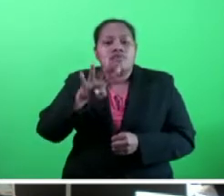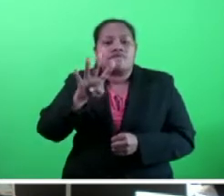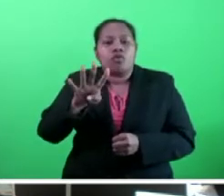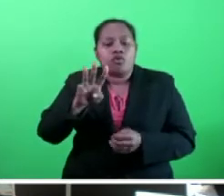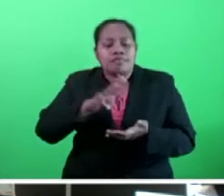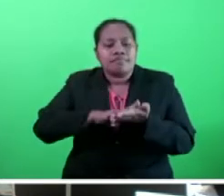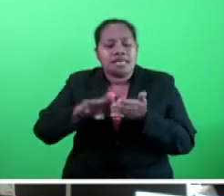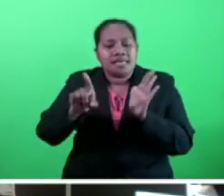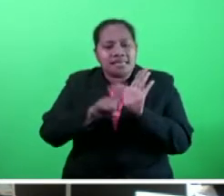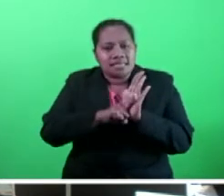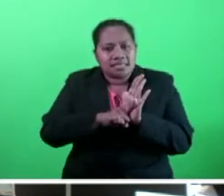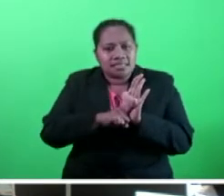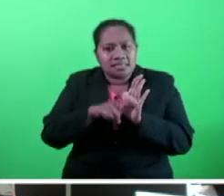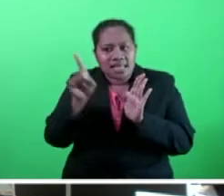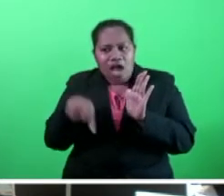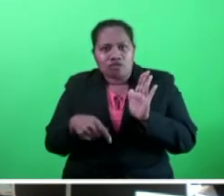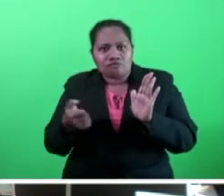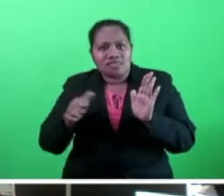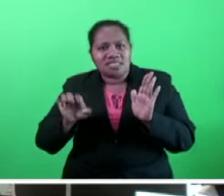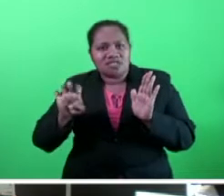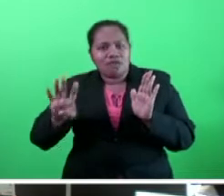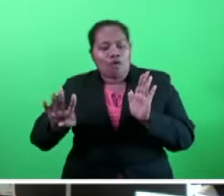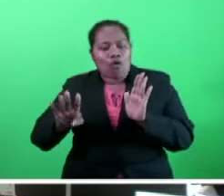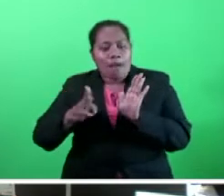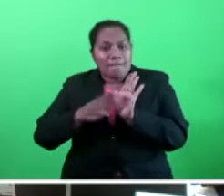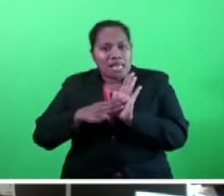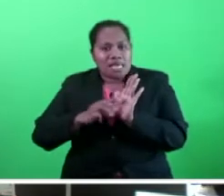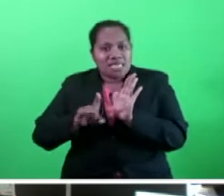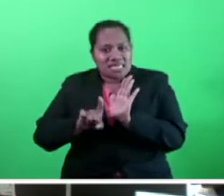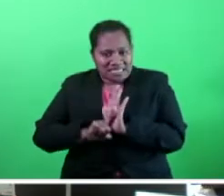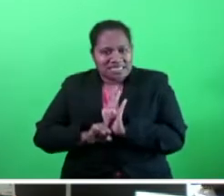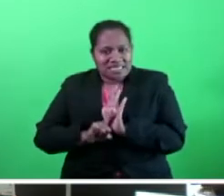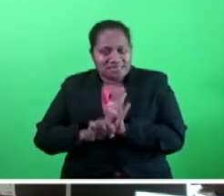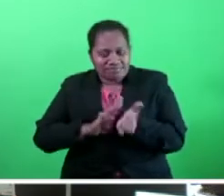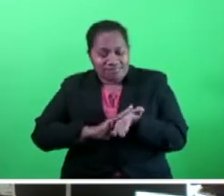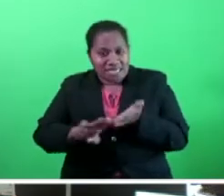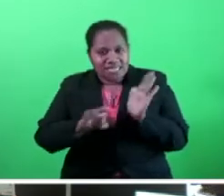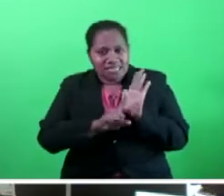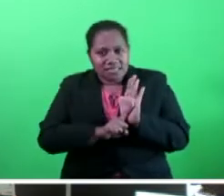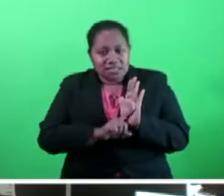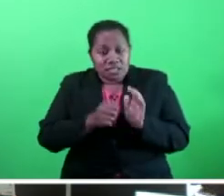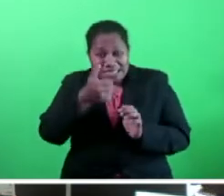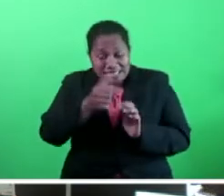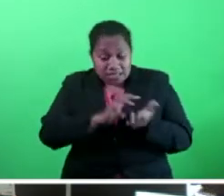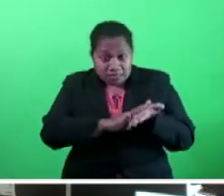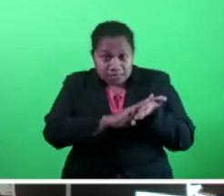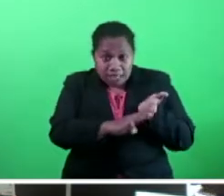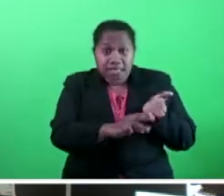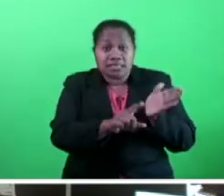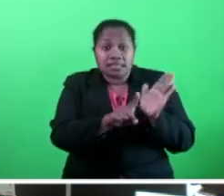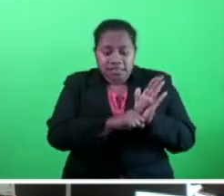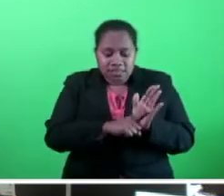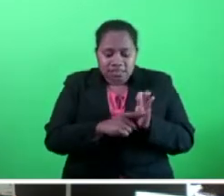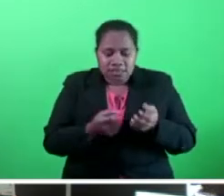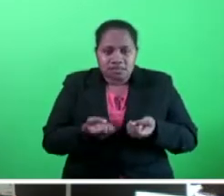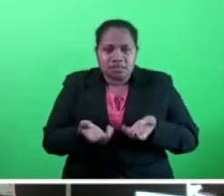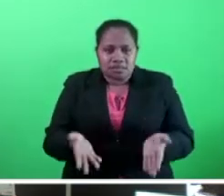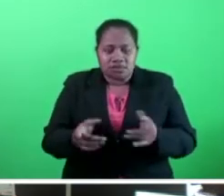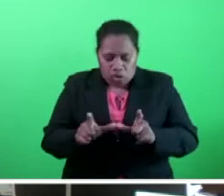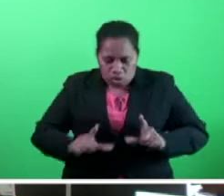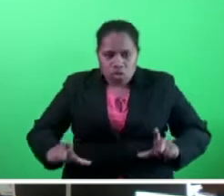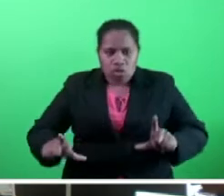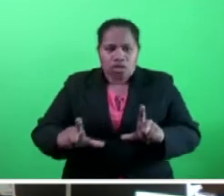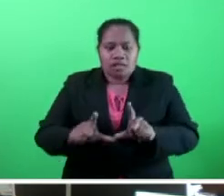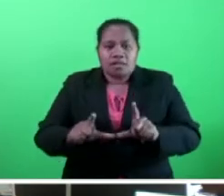million litres of milk that is annually needed. 6 million litres is produced locally. The Fiji dairy industry has suffered